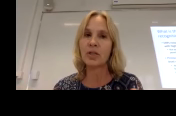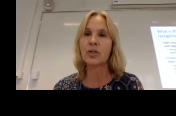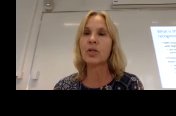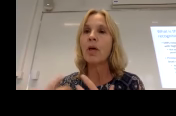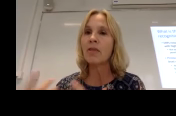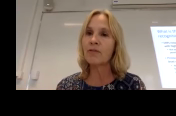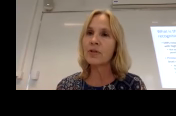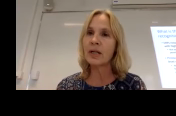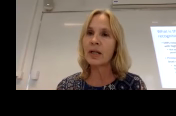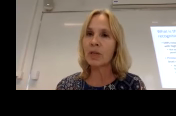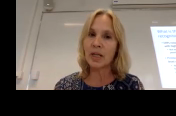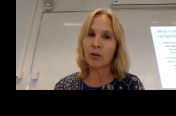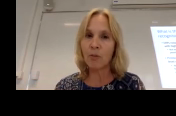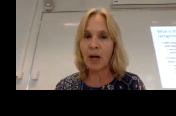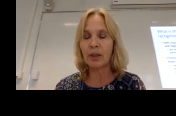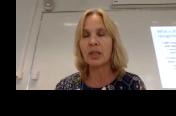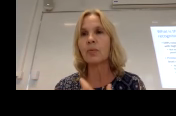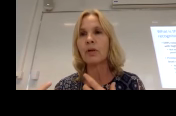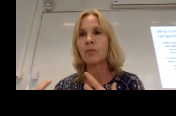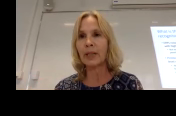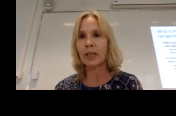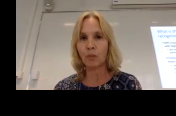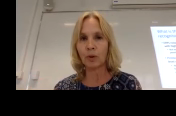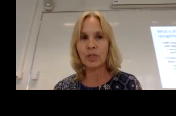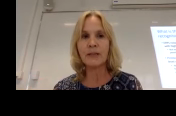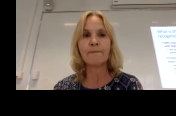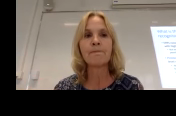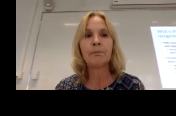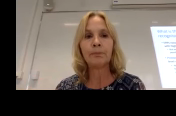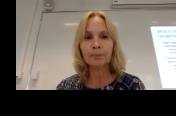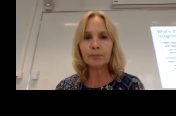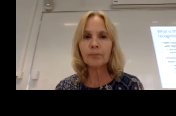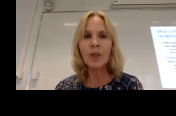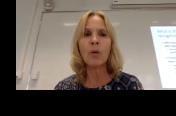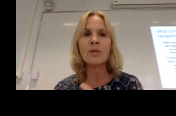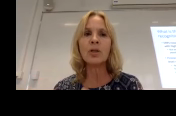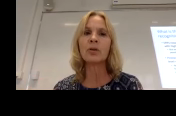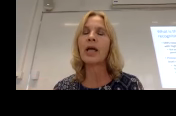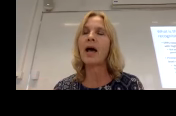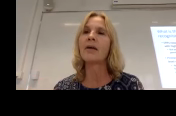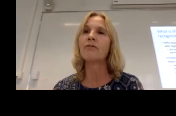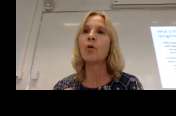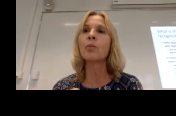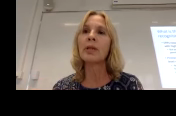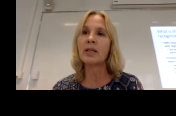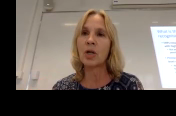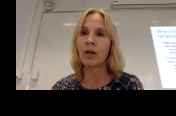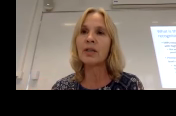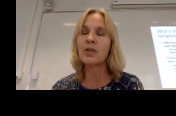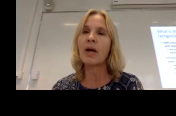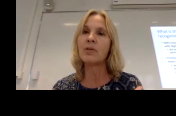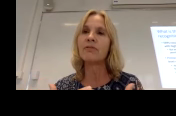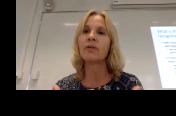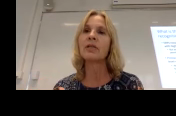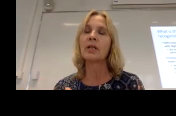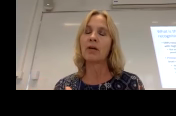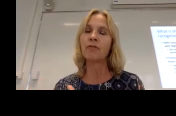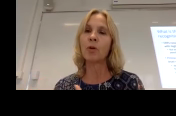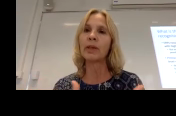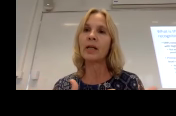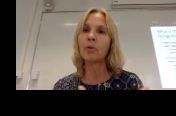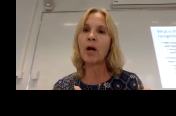different conditions. So the first study I'm going to tell you about is with repeated words. We're also going to look at form-related targets, so how